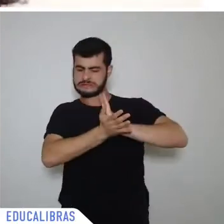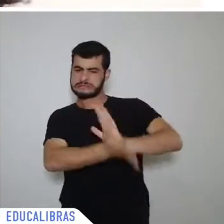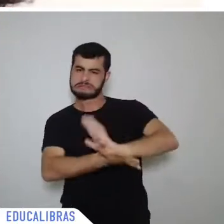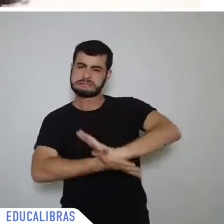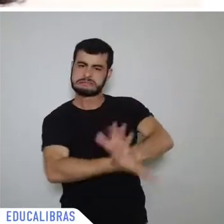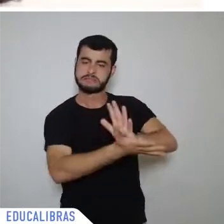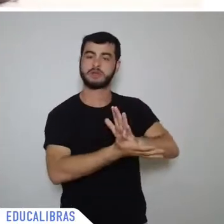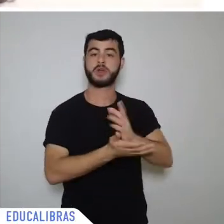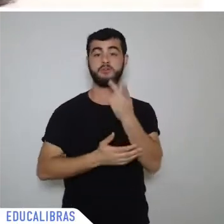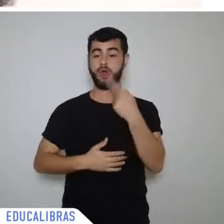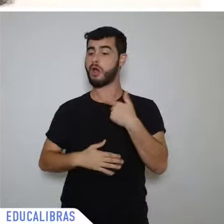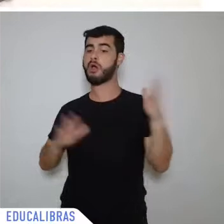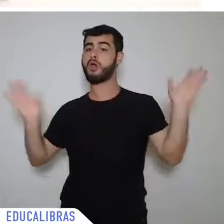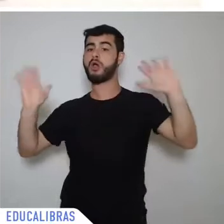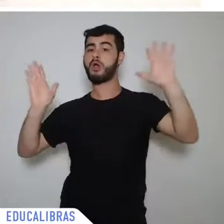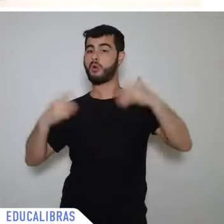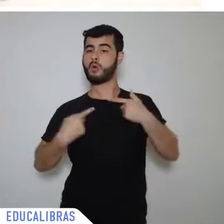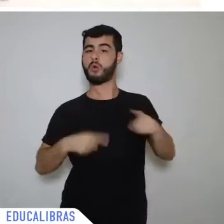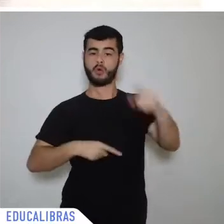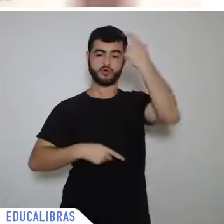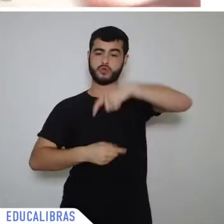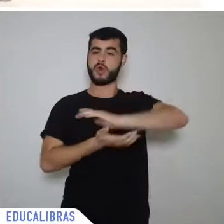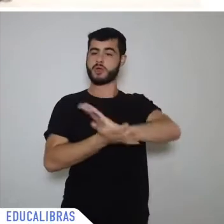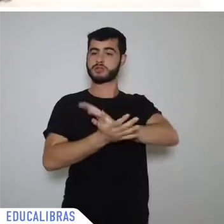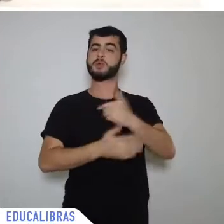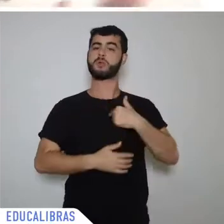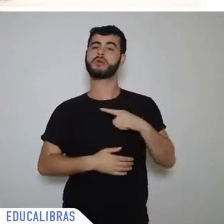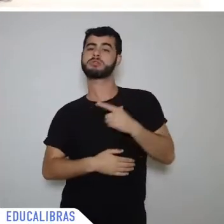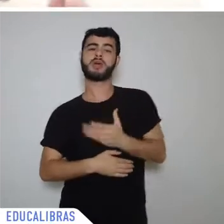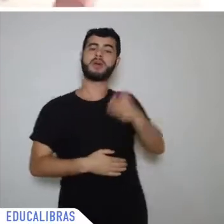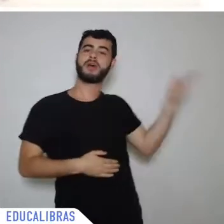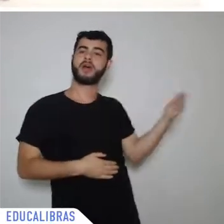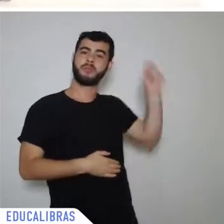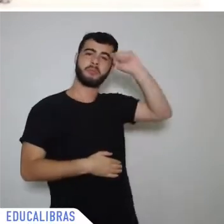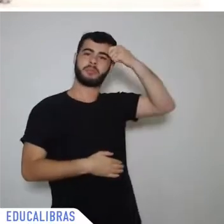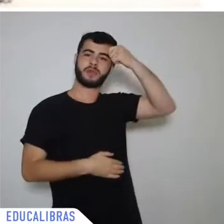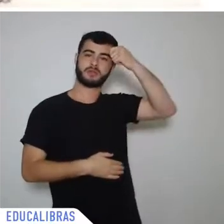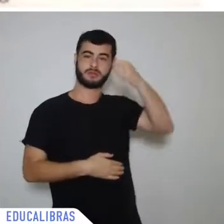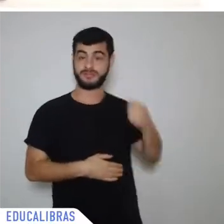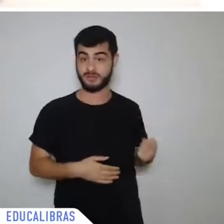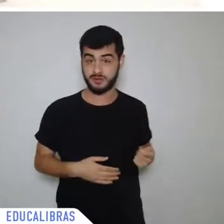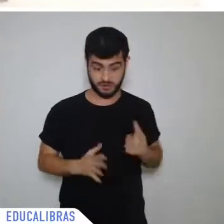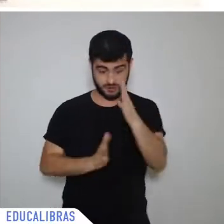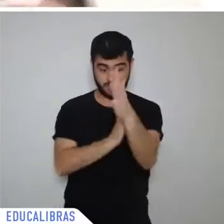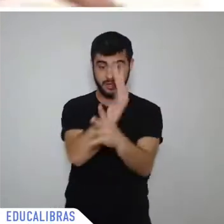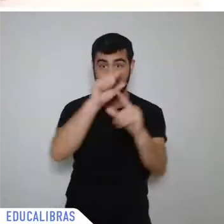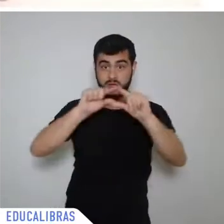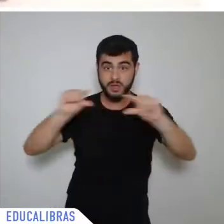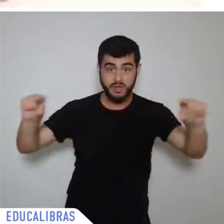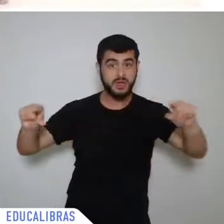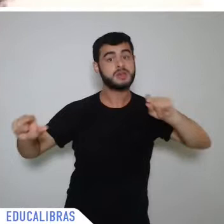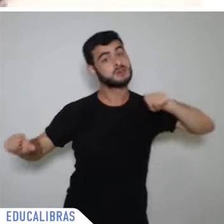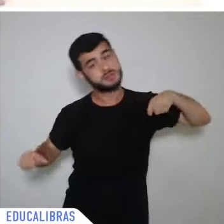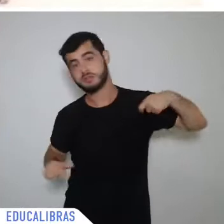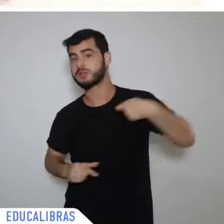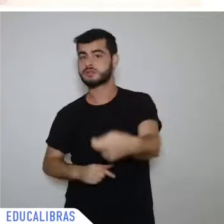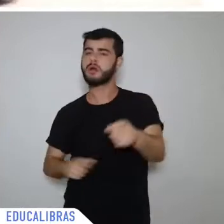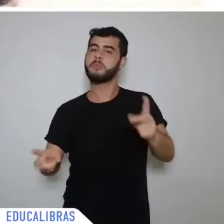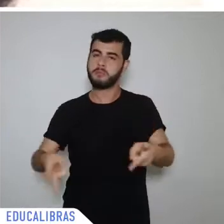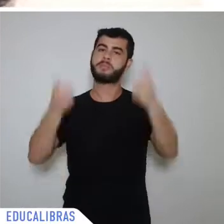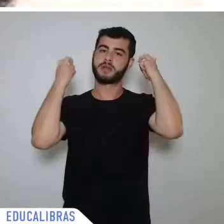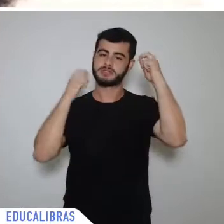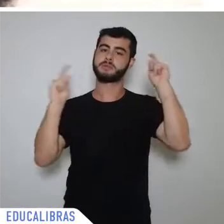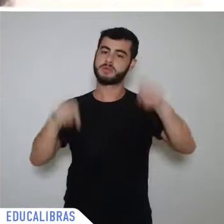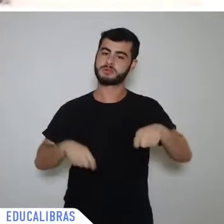and sexism, saying that I can't be racist because I have a black friend. This is exactly